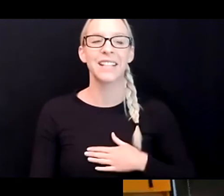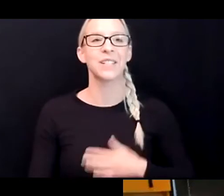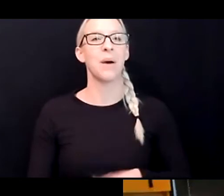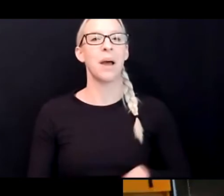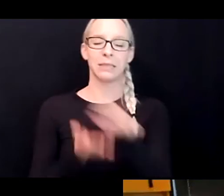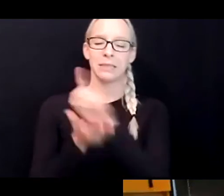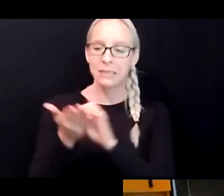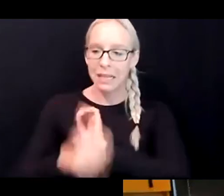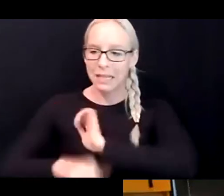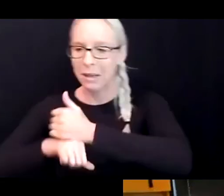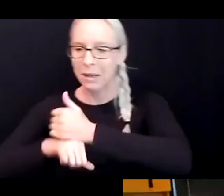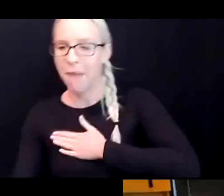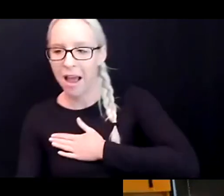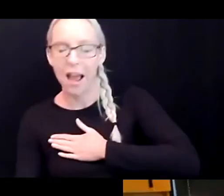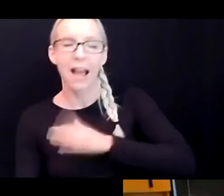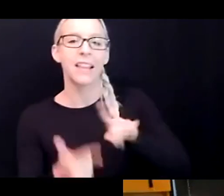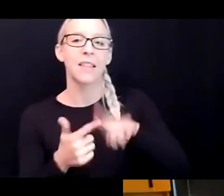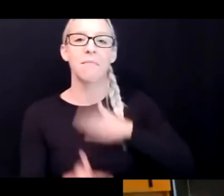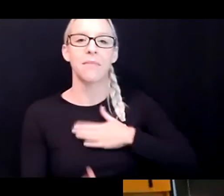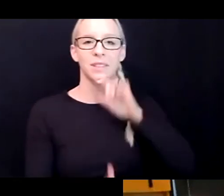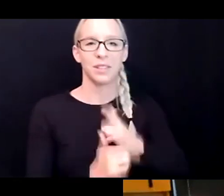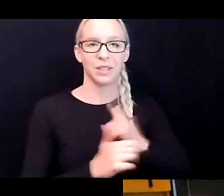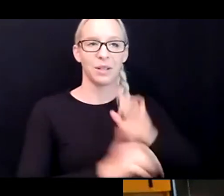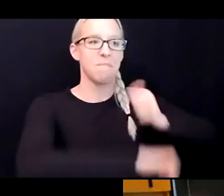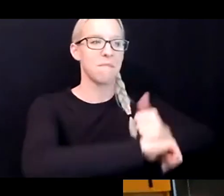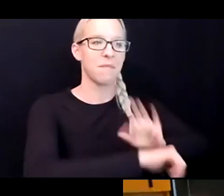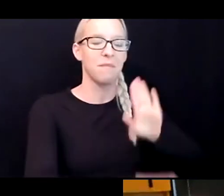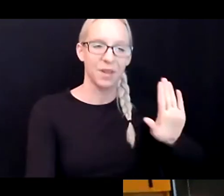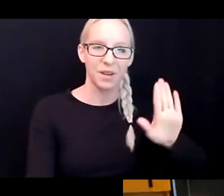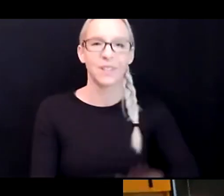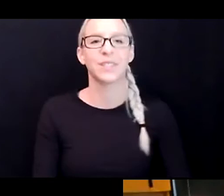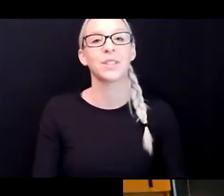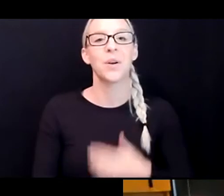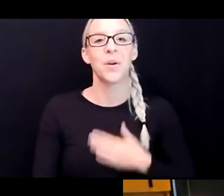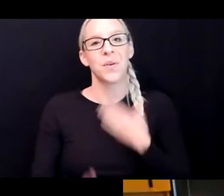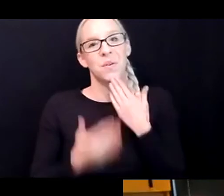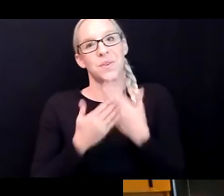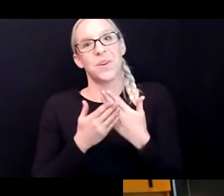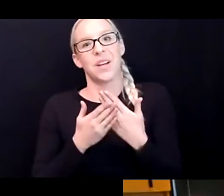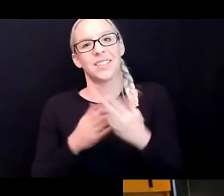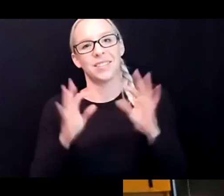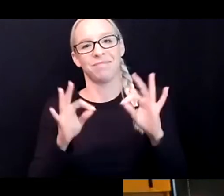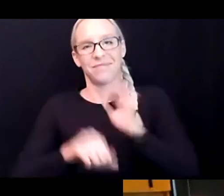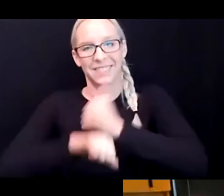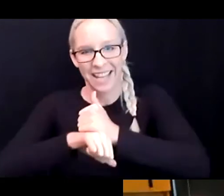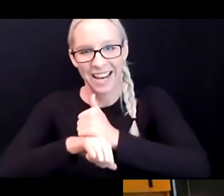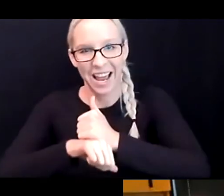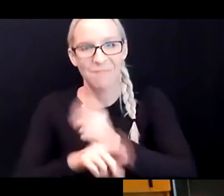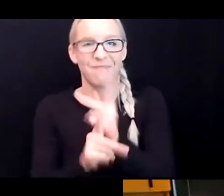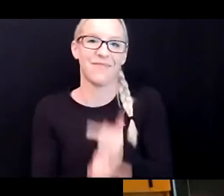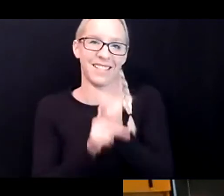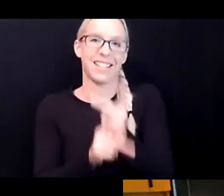So, but the good news is it's all done. She's taken care of. So that's awesome. Well, I love hearing